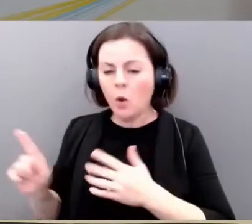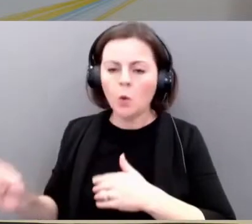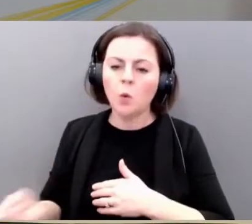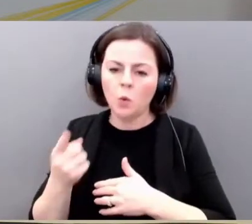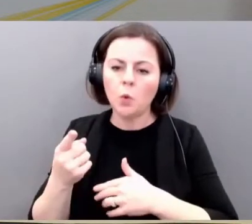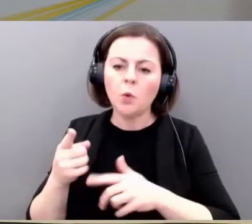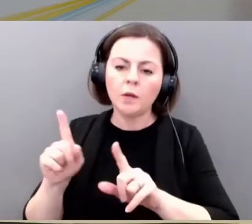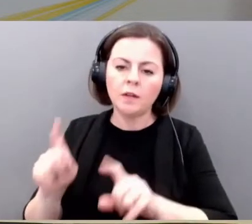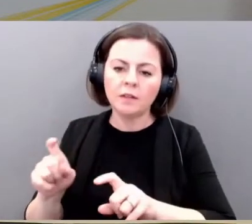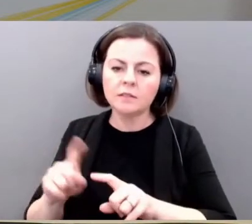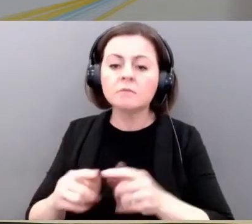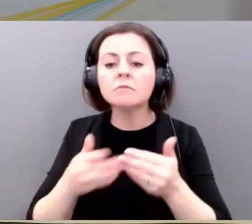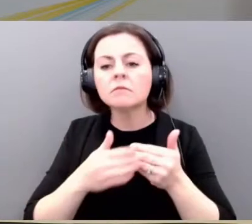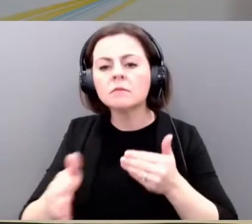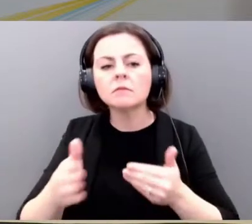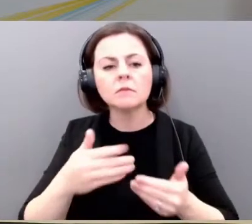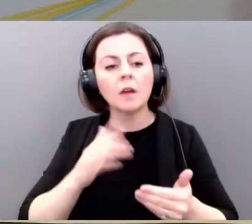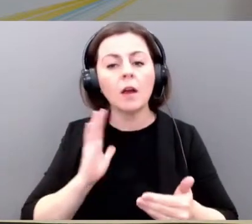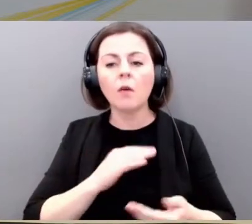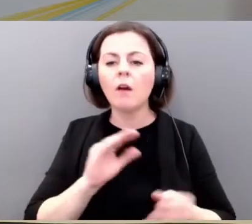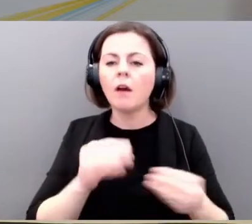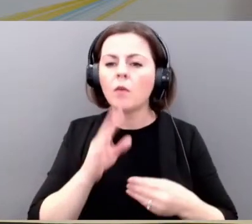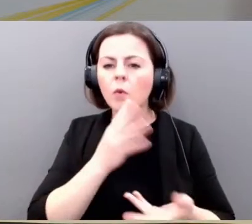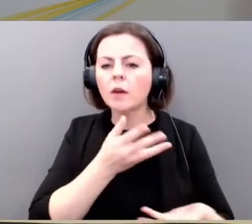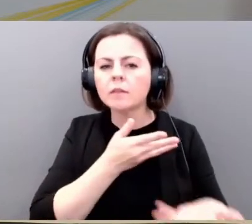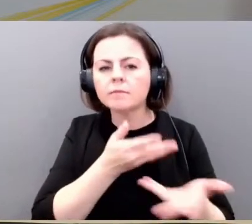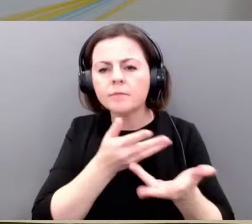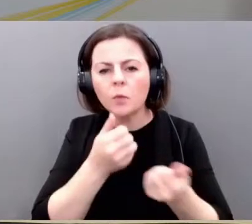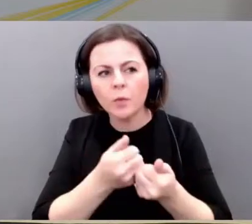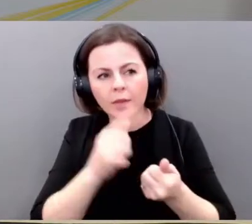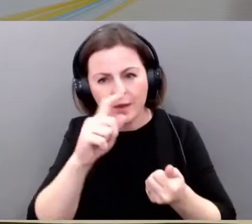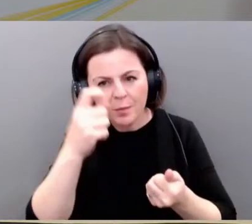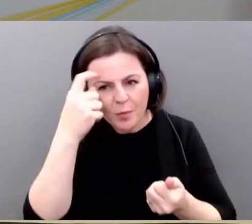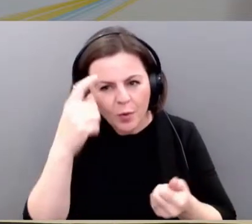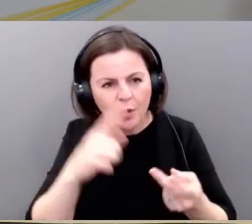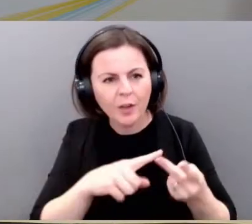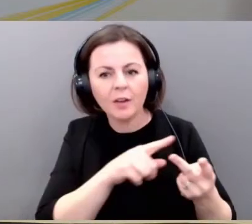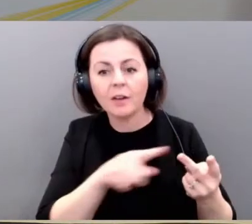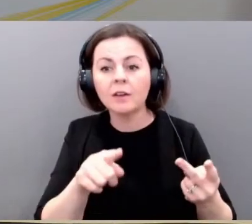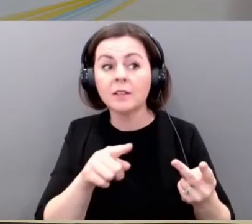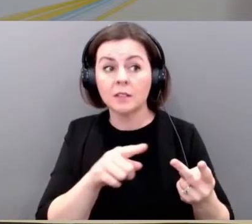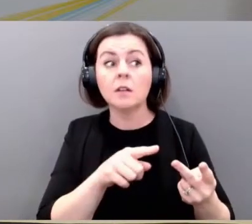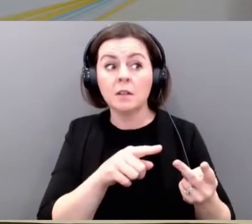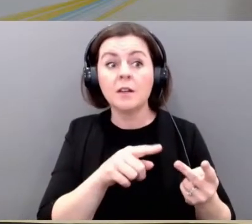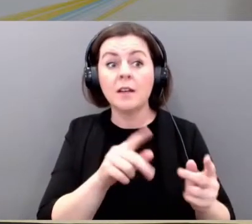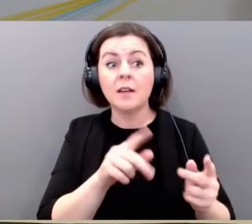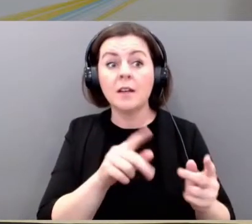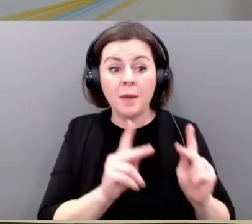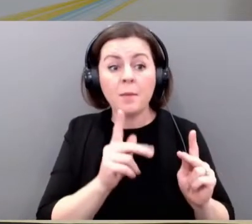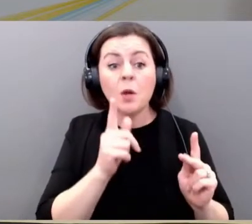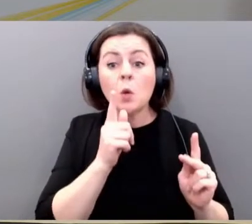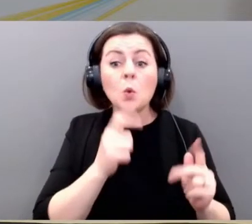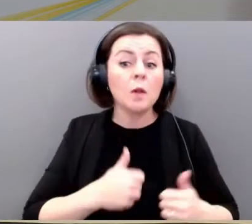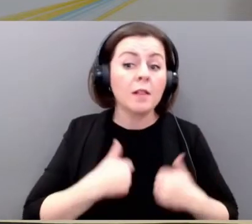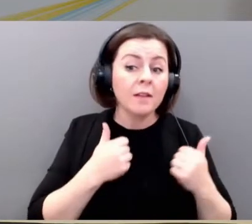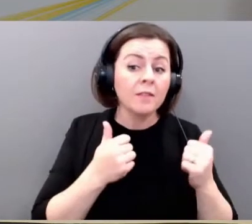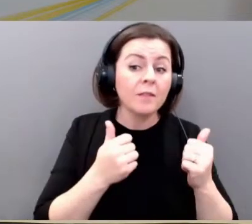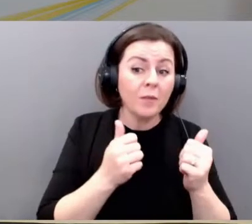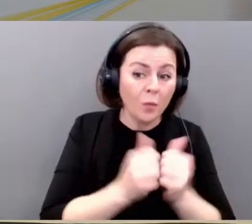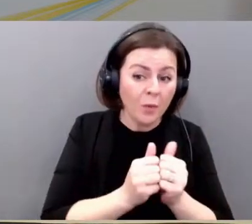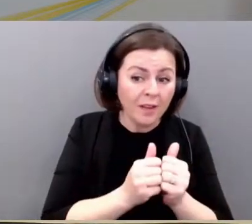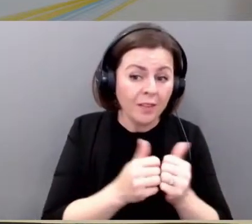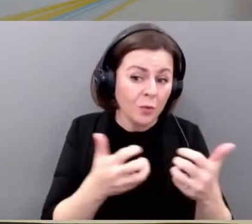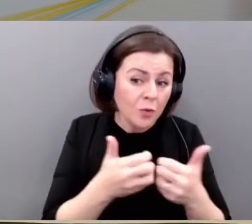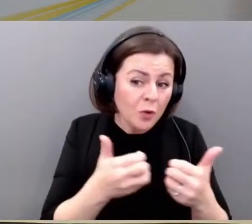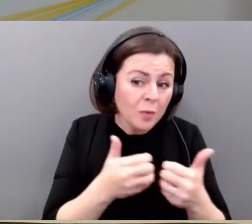and others to continue to focus testing on individuals aged 20 to 29 who may be living with others in the same age group or work